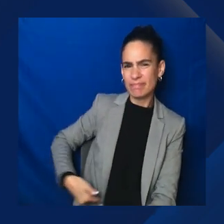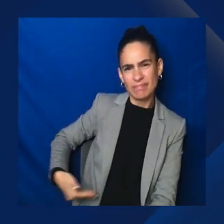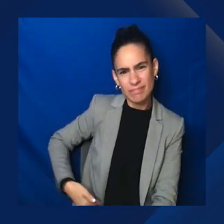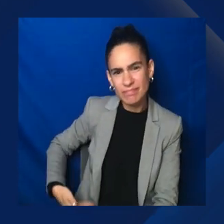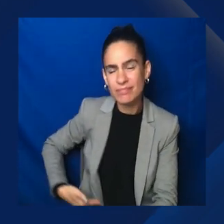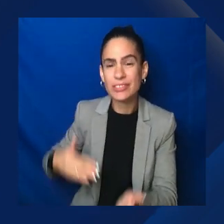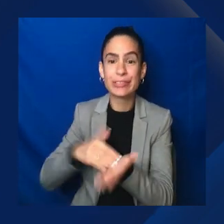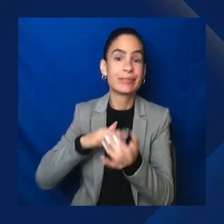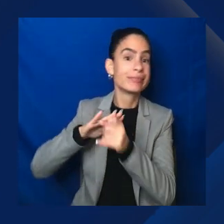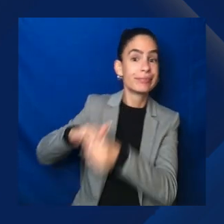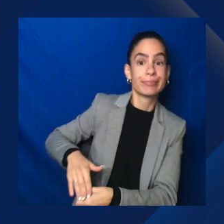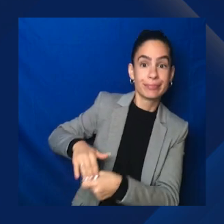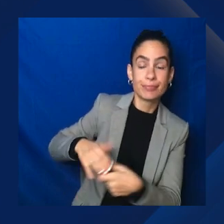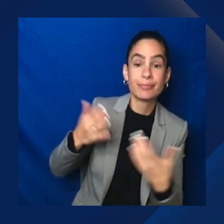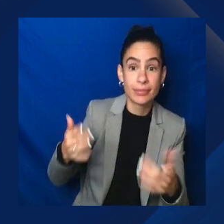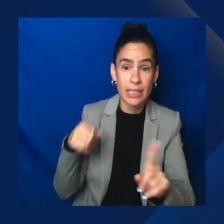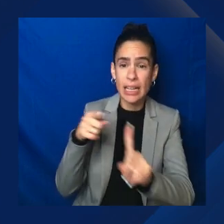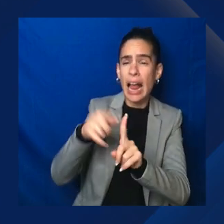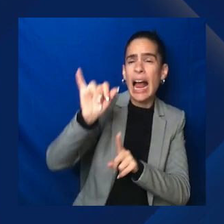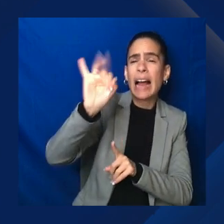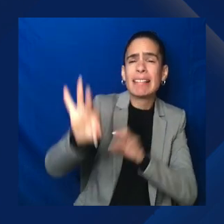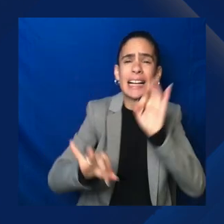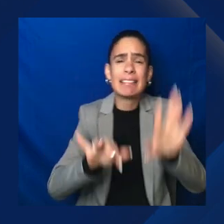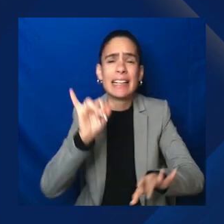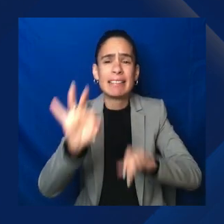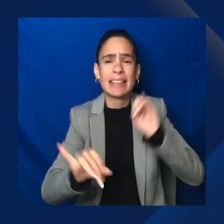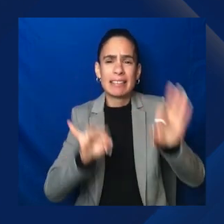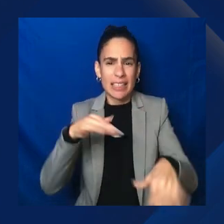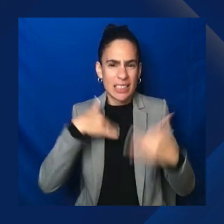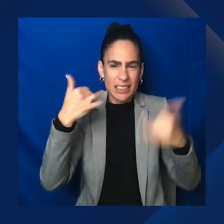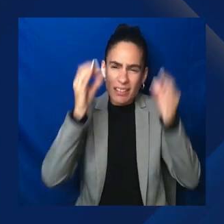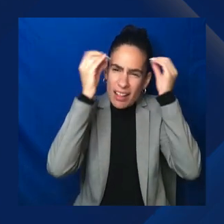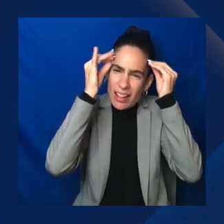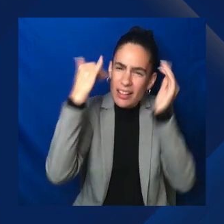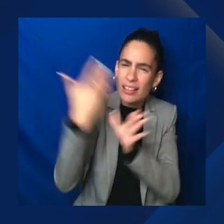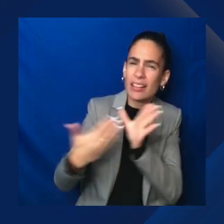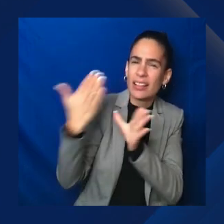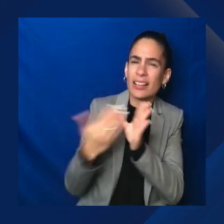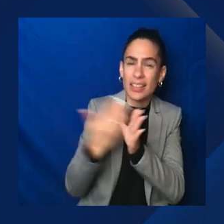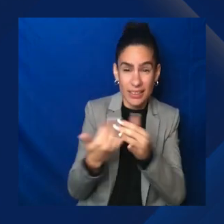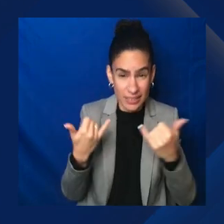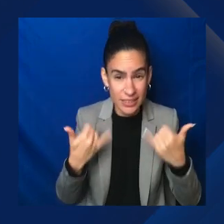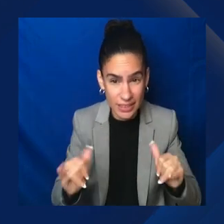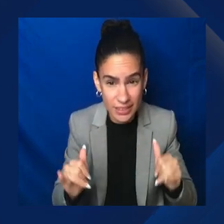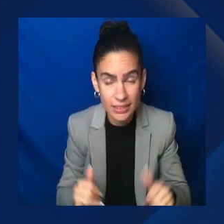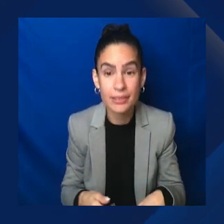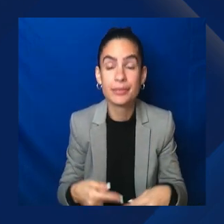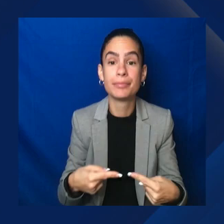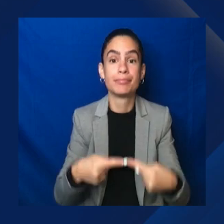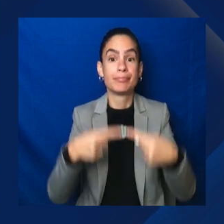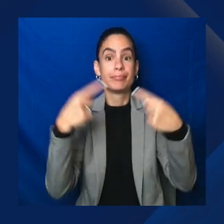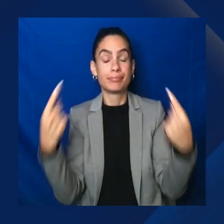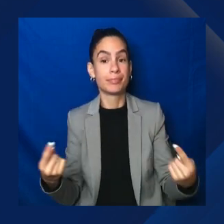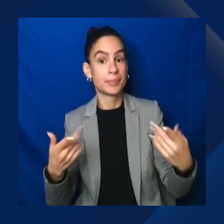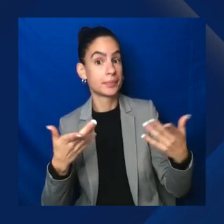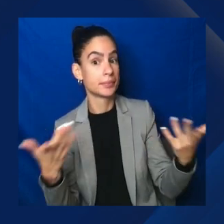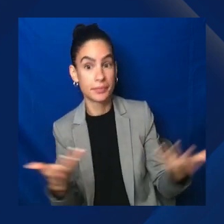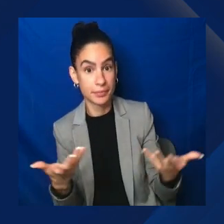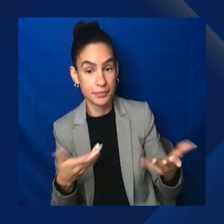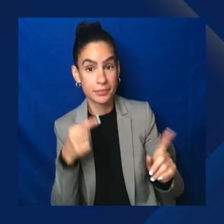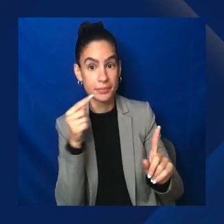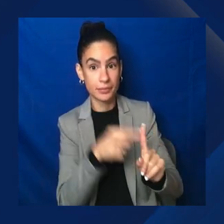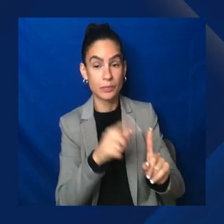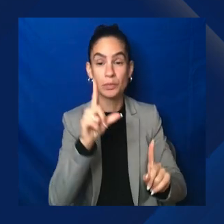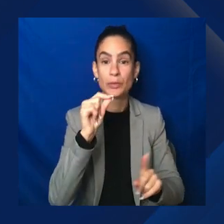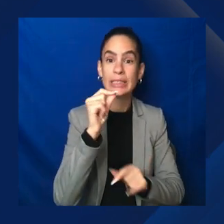ifs haunt me to this day. By contrast, some 20 years later, when I started having